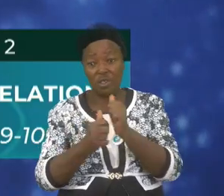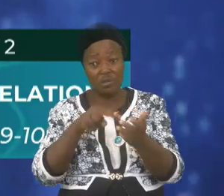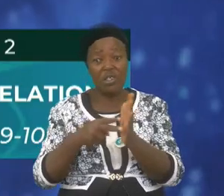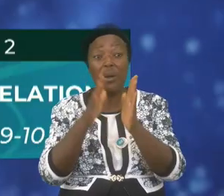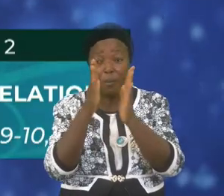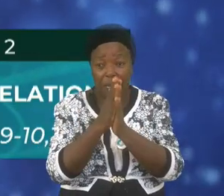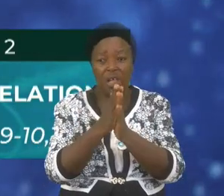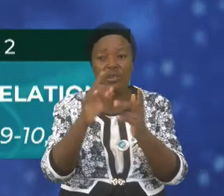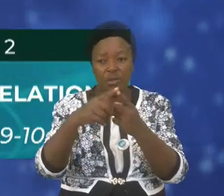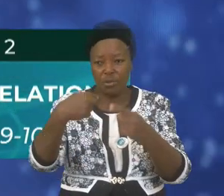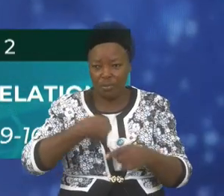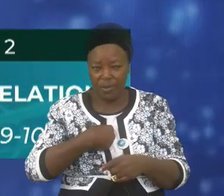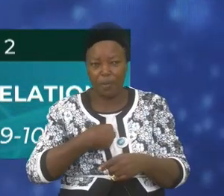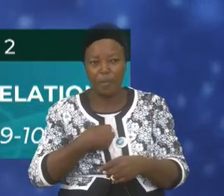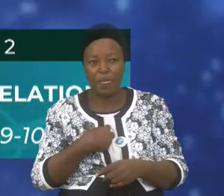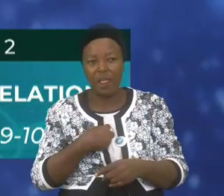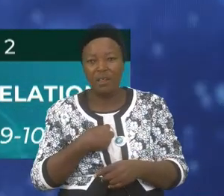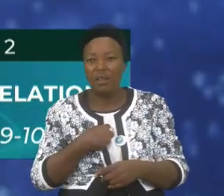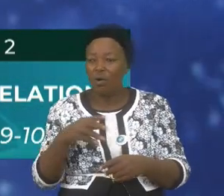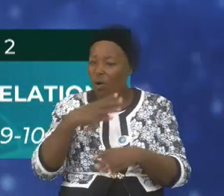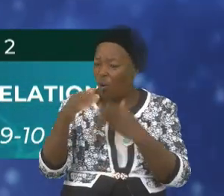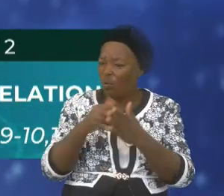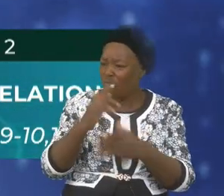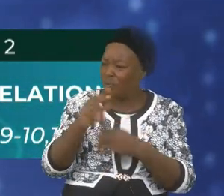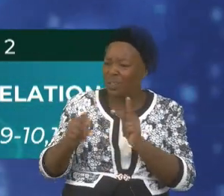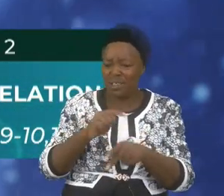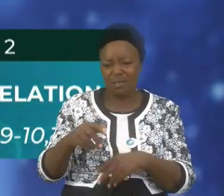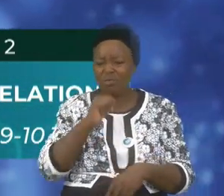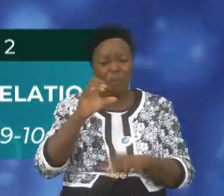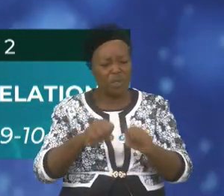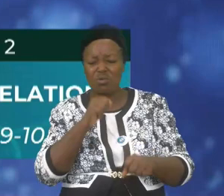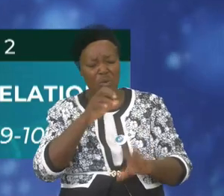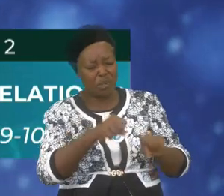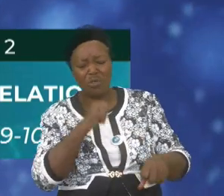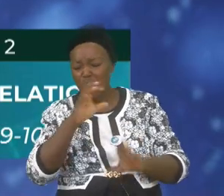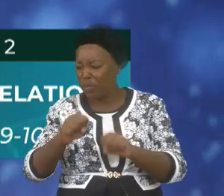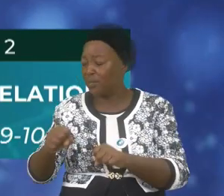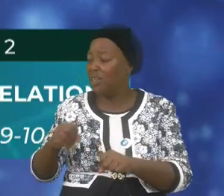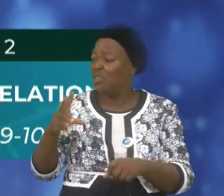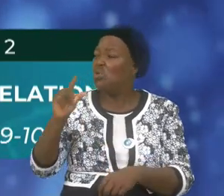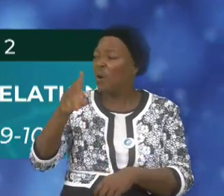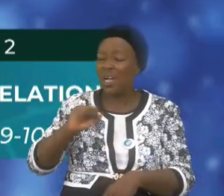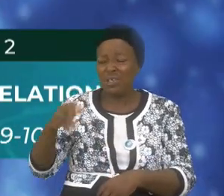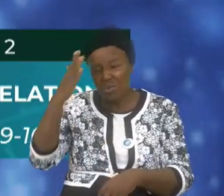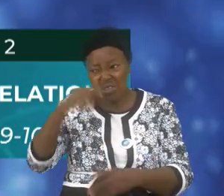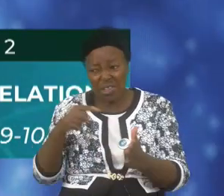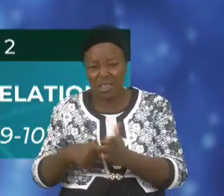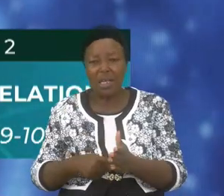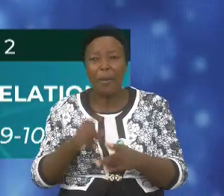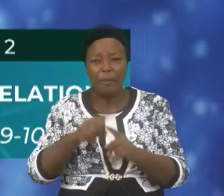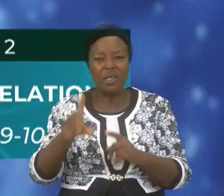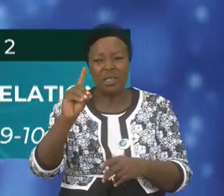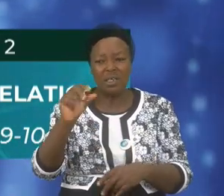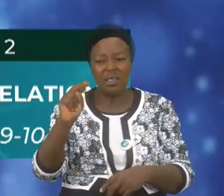Nobody can discover this. Nobody can have this. Daniel said, there is a God in heaven. If you change